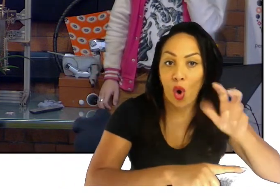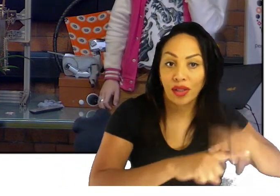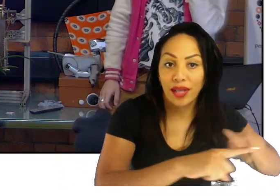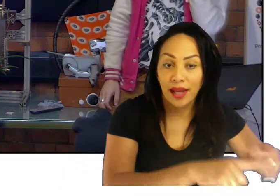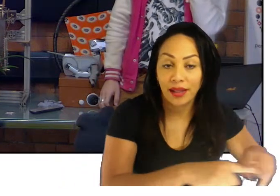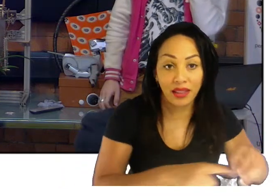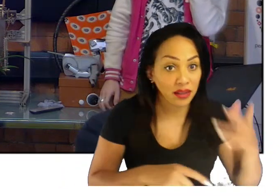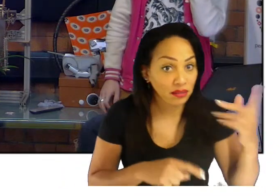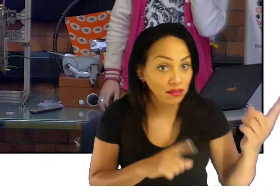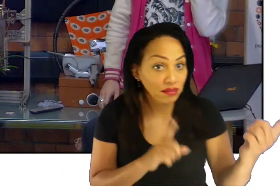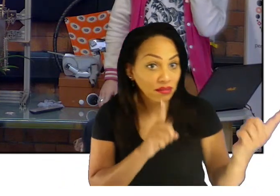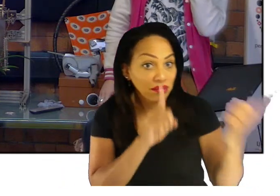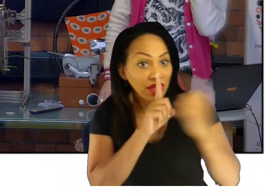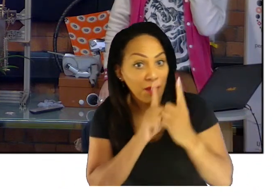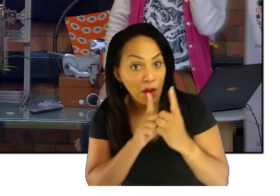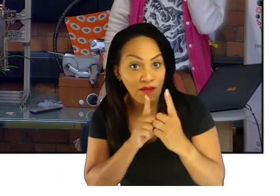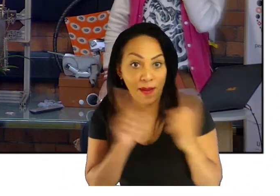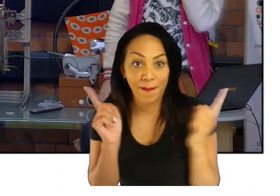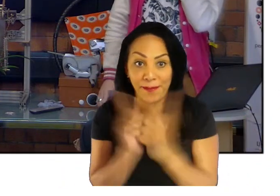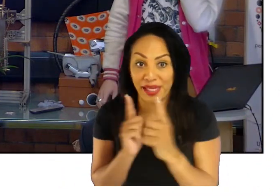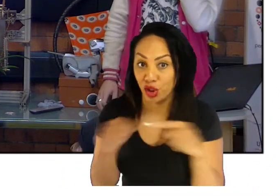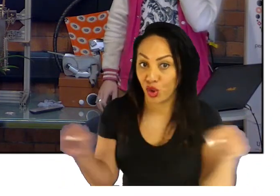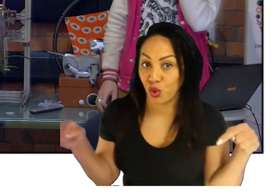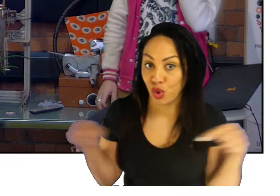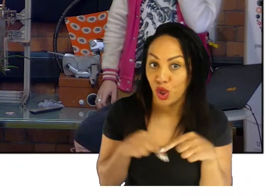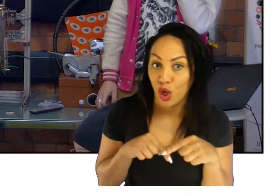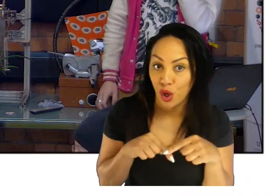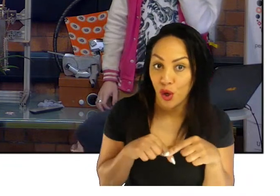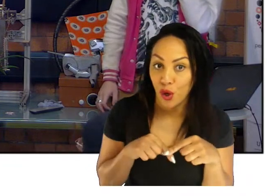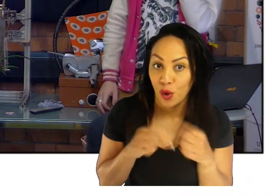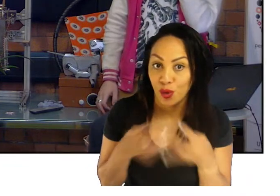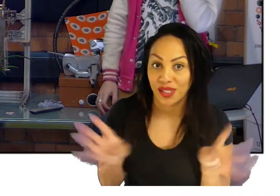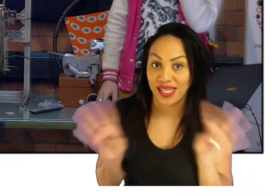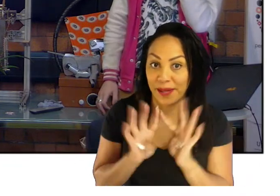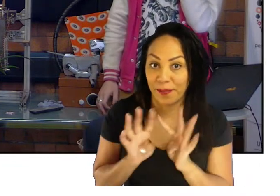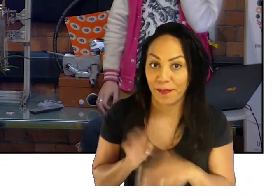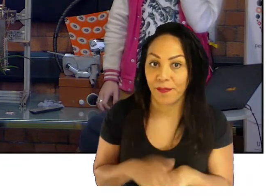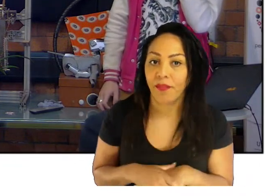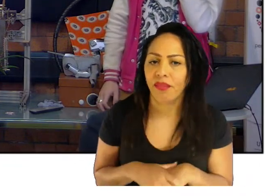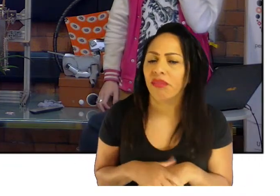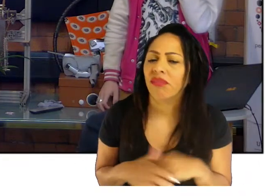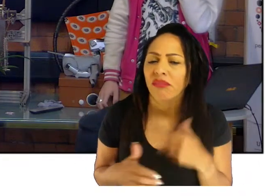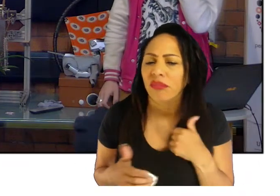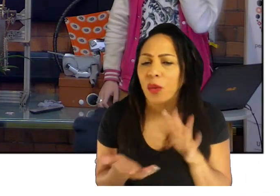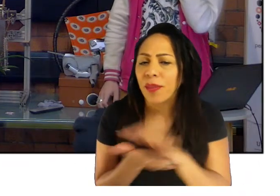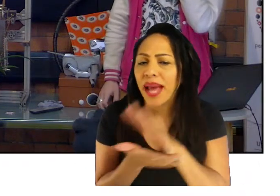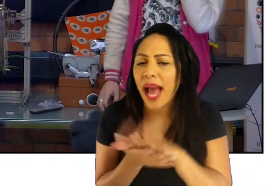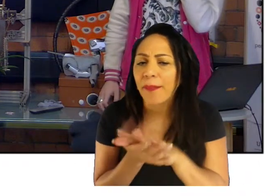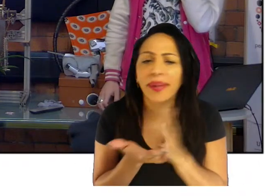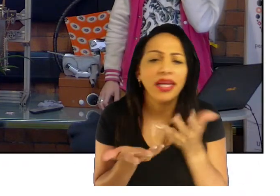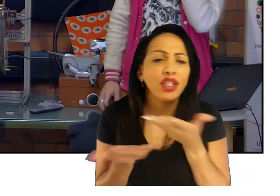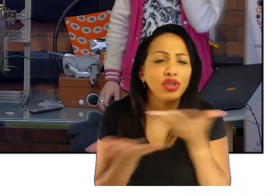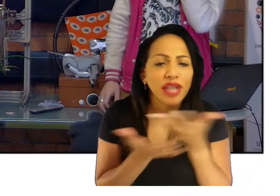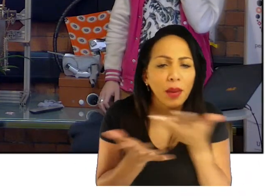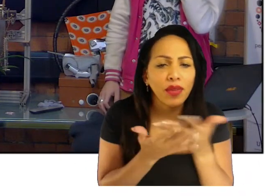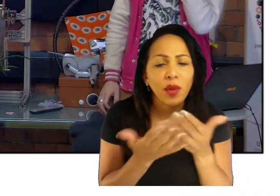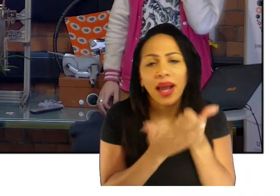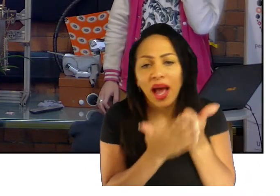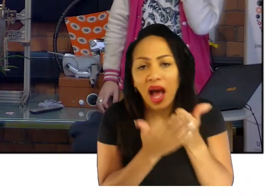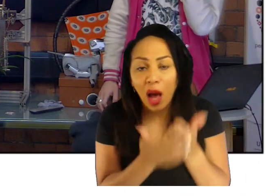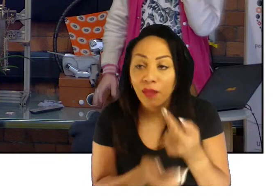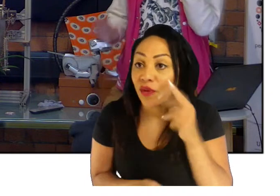your hands up, please? Thank you. Yeah, come and find one of us and we'll be happy to chat with you and help you out. If you're watching